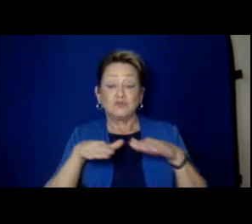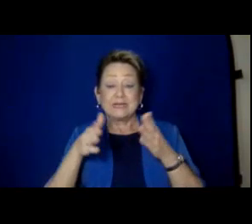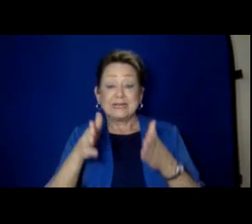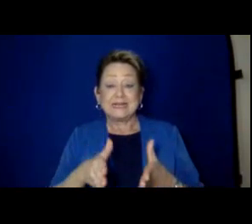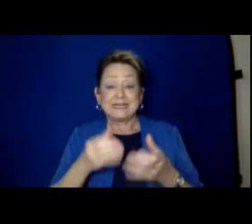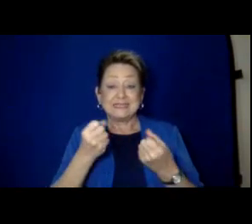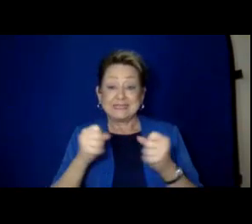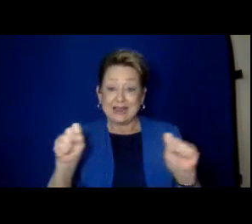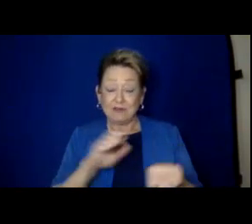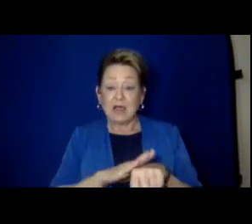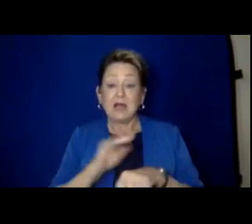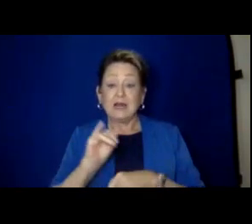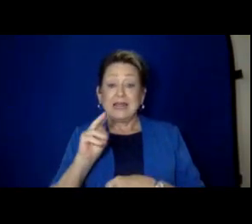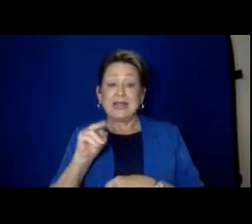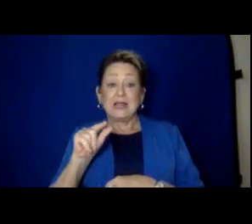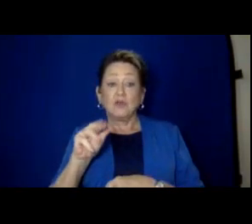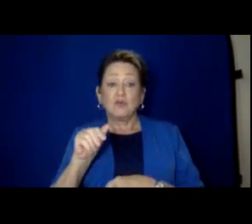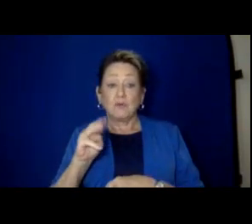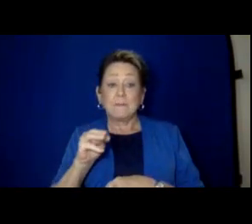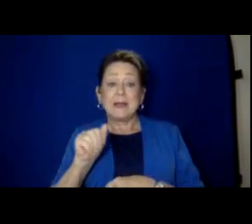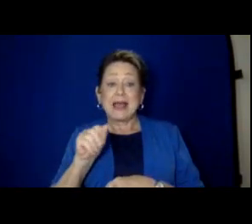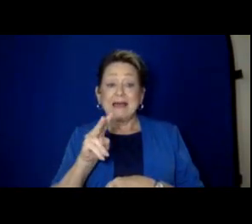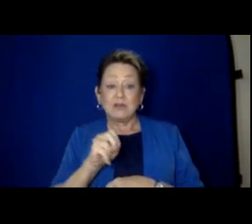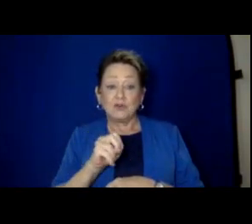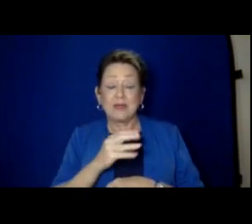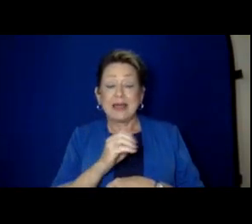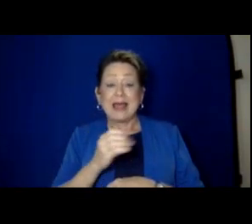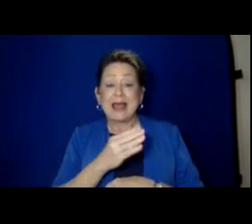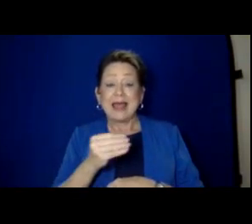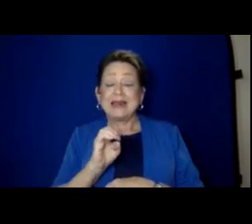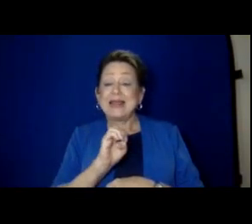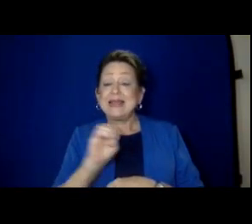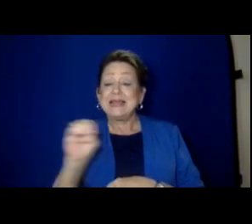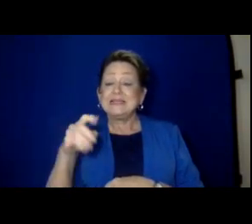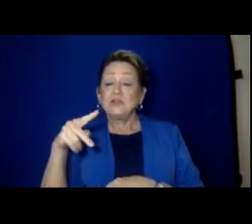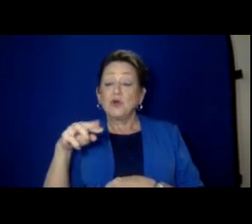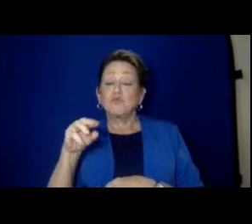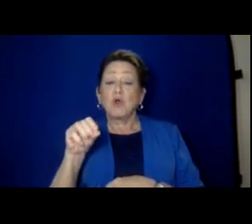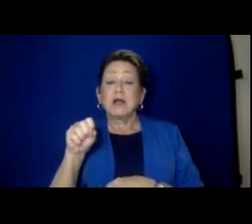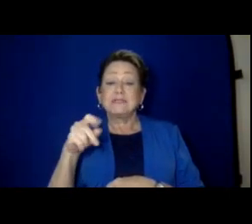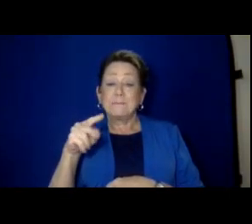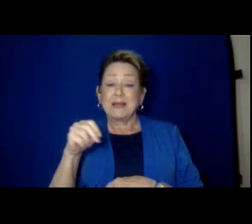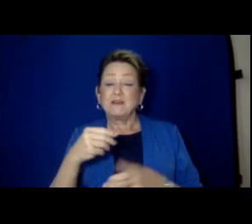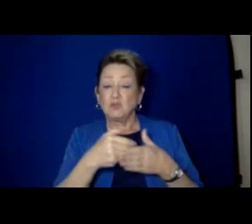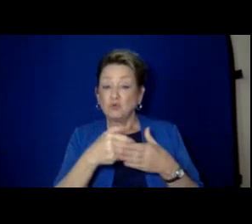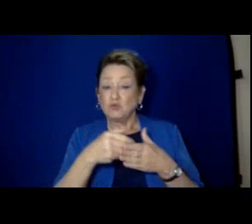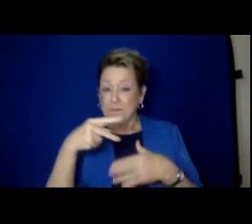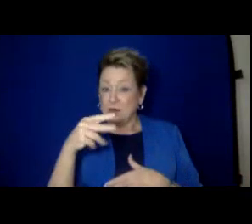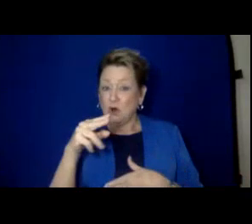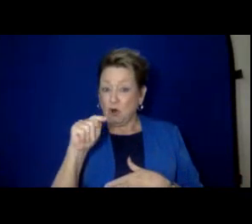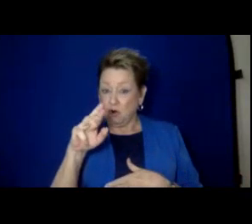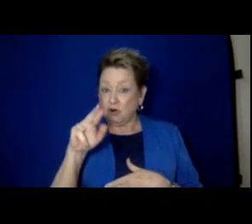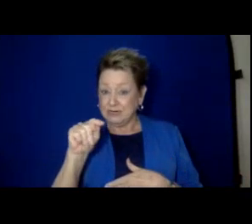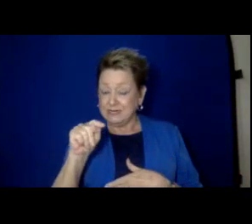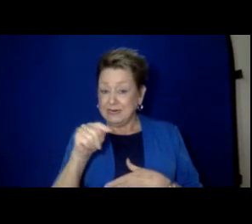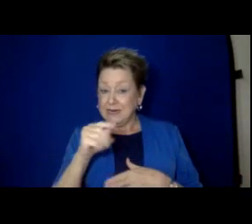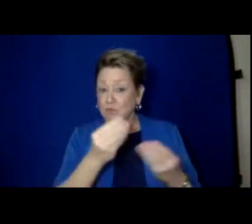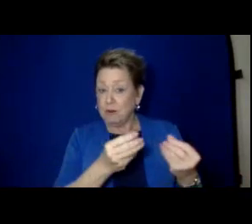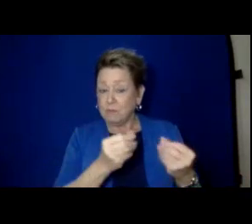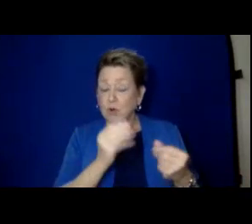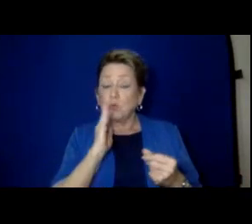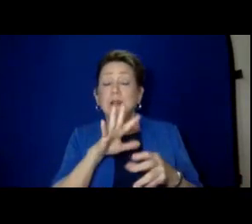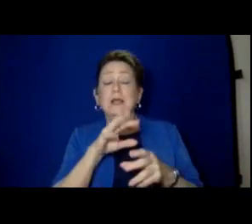Avenue. Work at the Ingram Avenue and East Prospect Avenue intersection near PRT's West Busway property will include a new